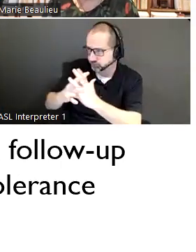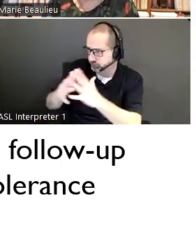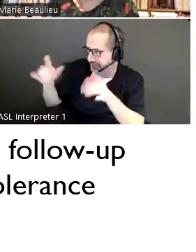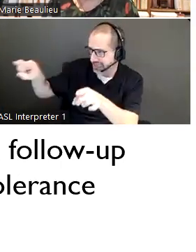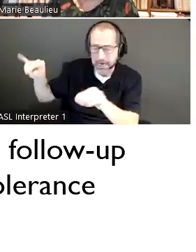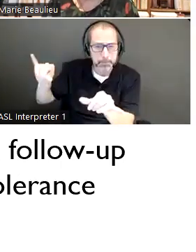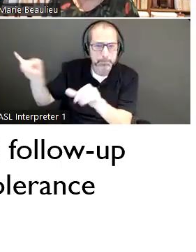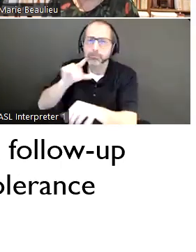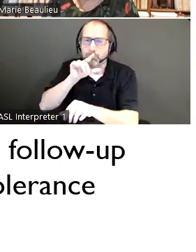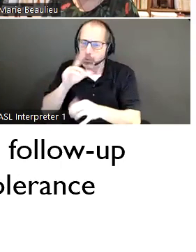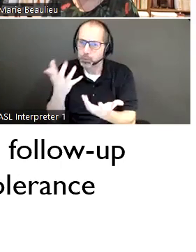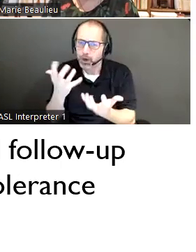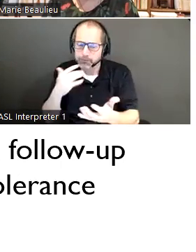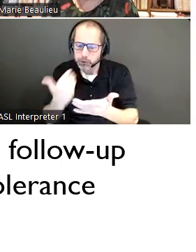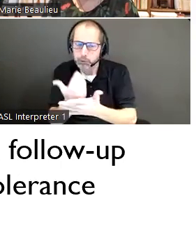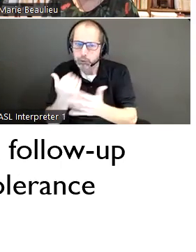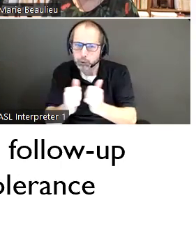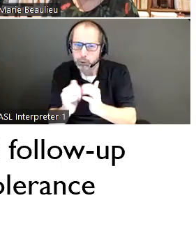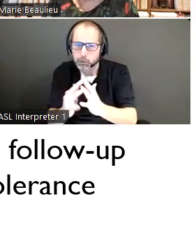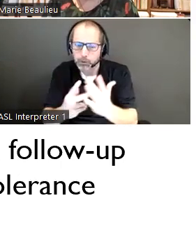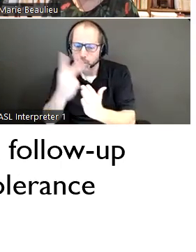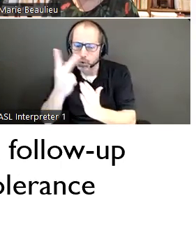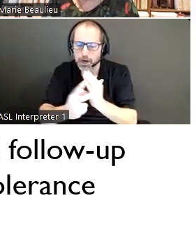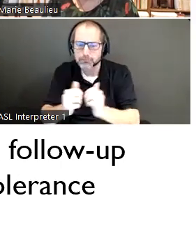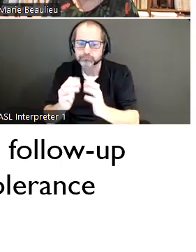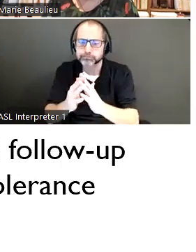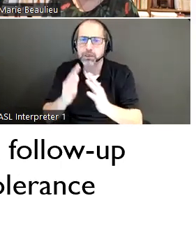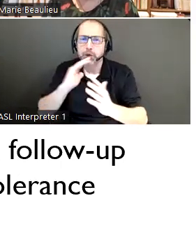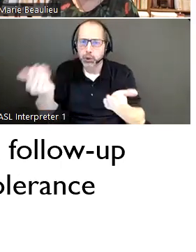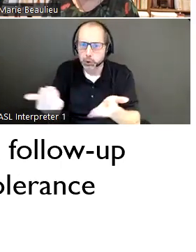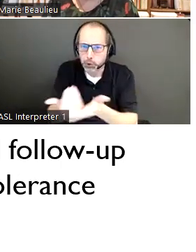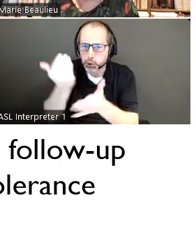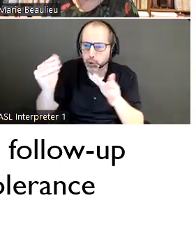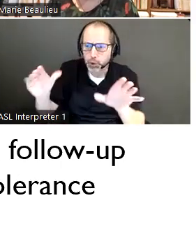existed. We wanted to develop a program, new activities, new tools that